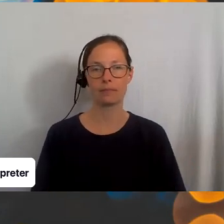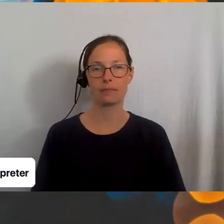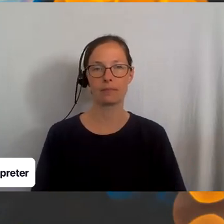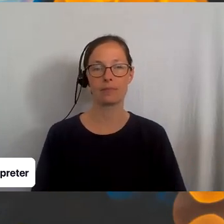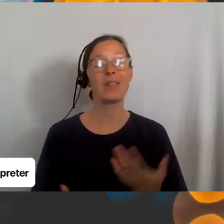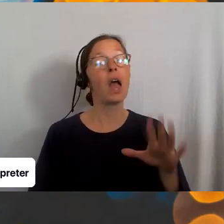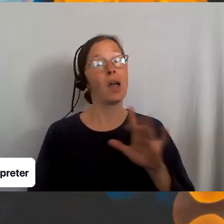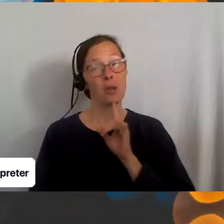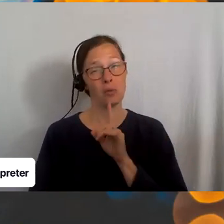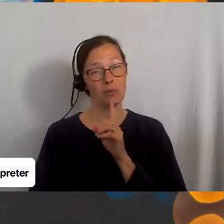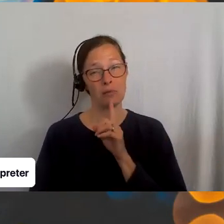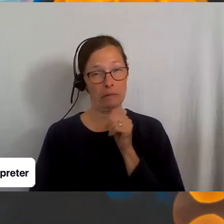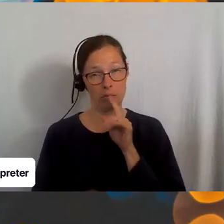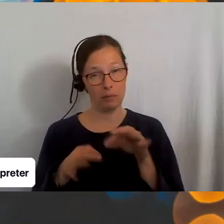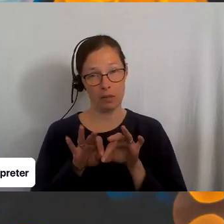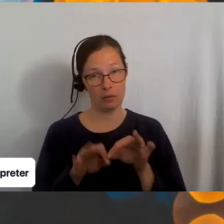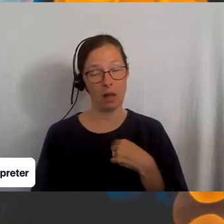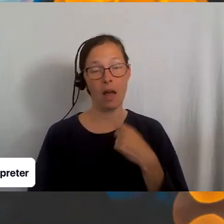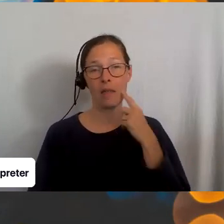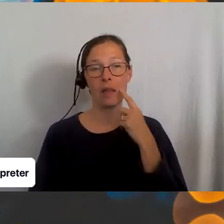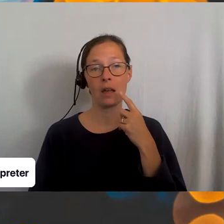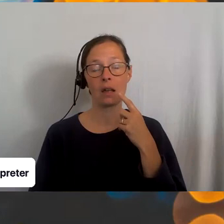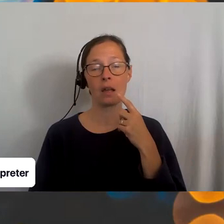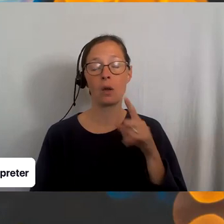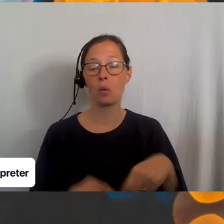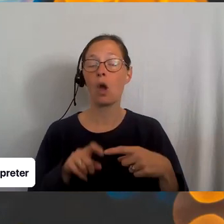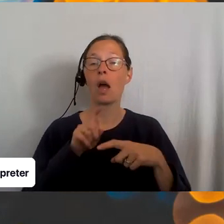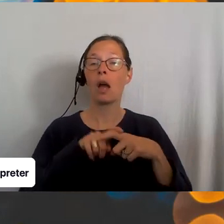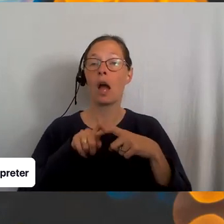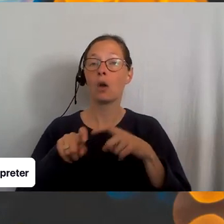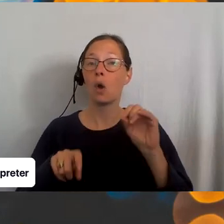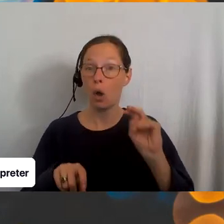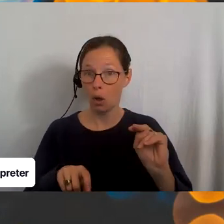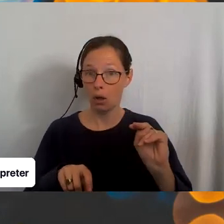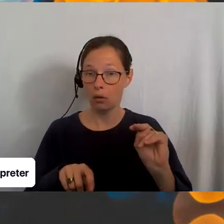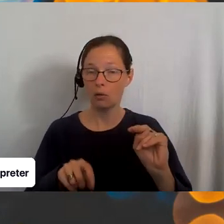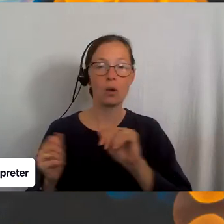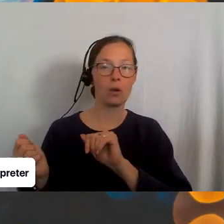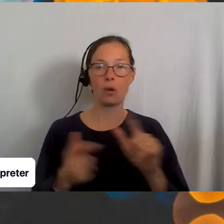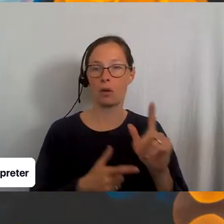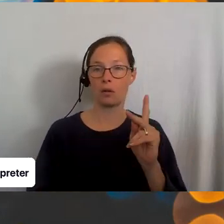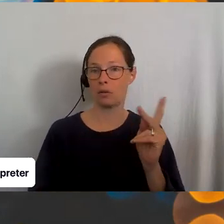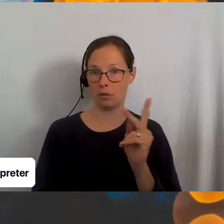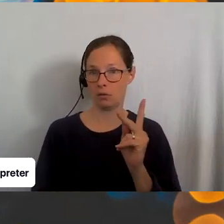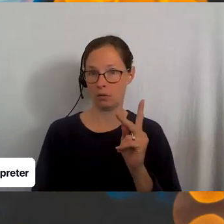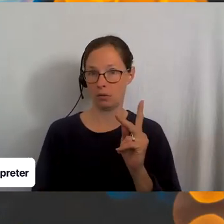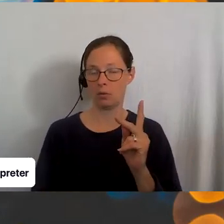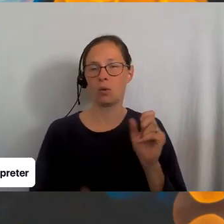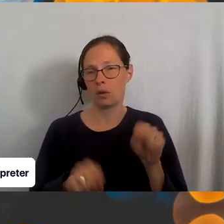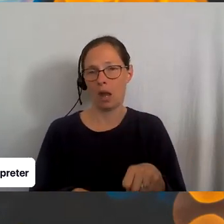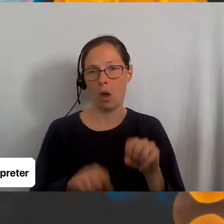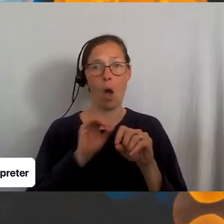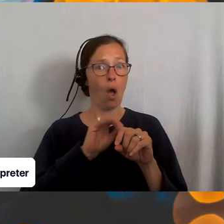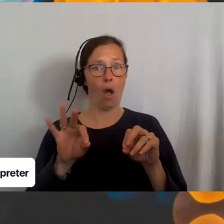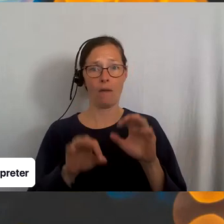Doesn't really matter. I think that when you're casting on, you cast on all in knit. So you can cast off all in